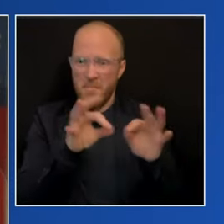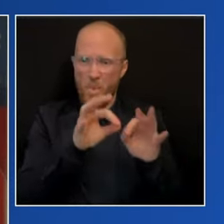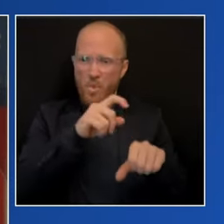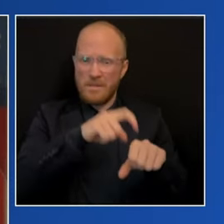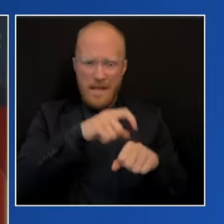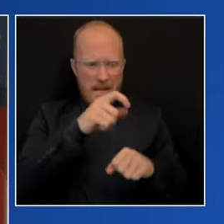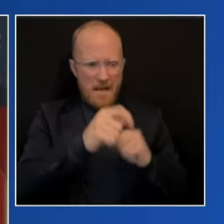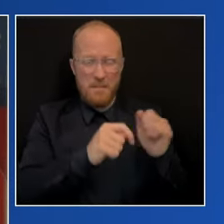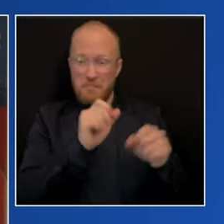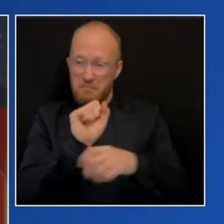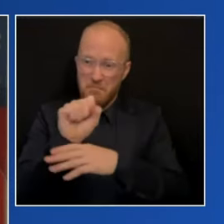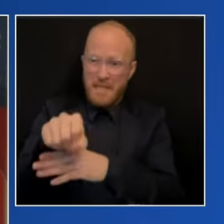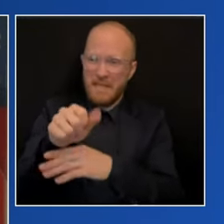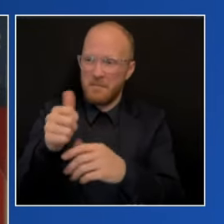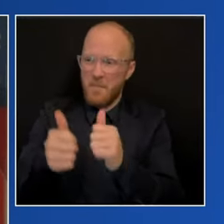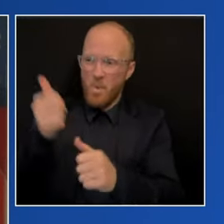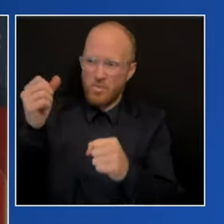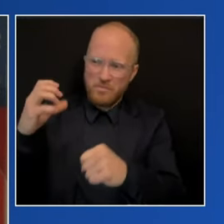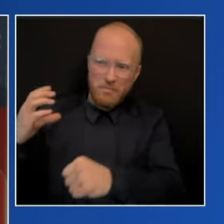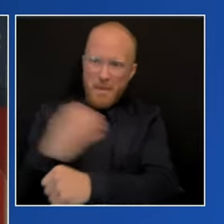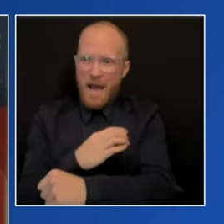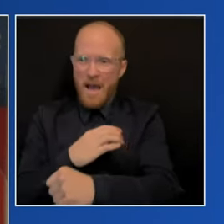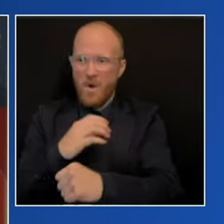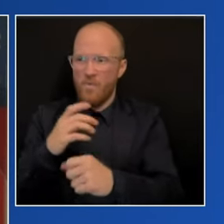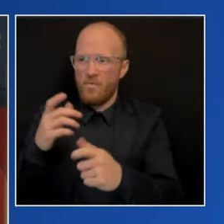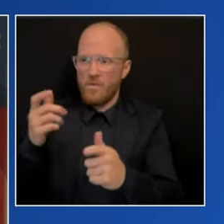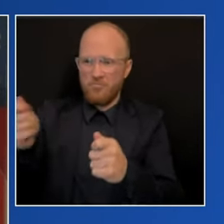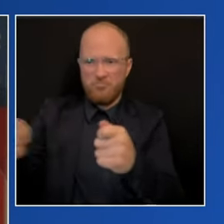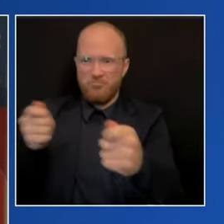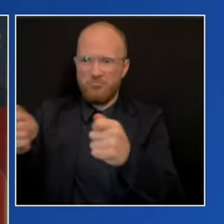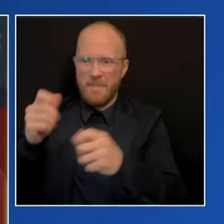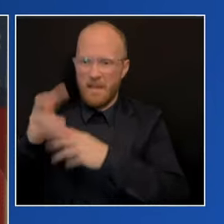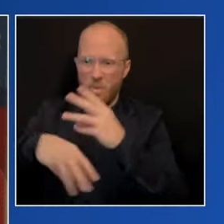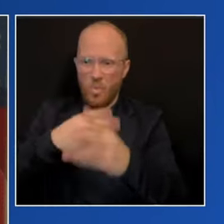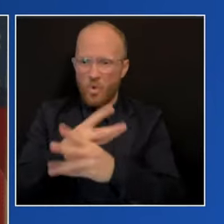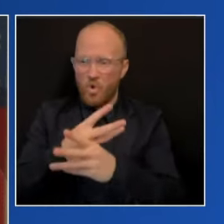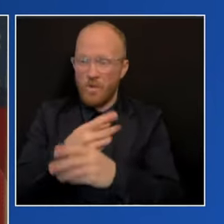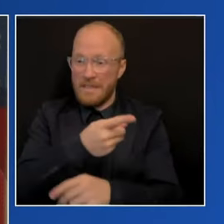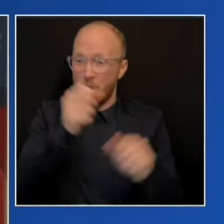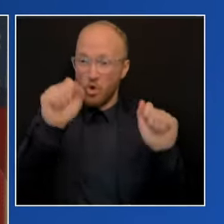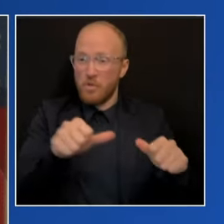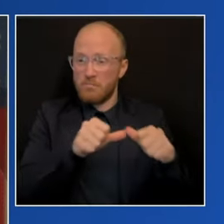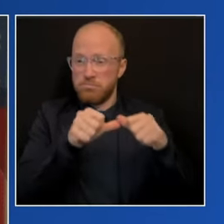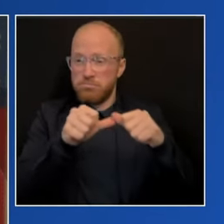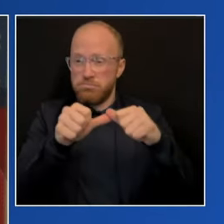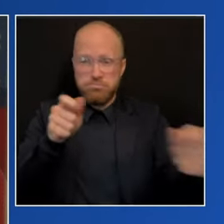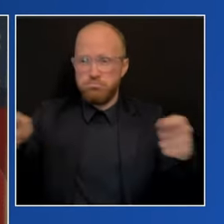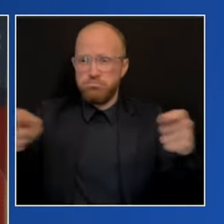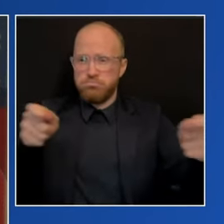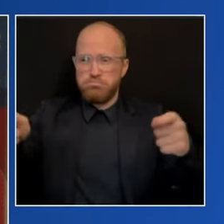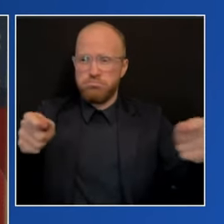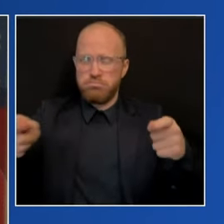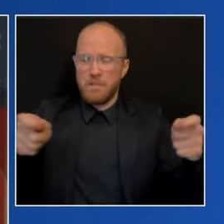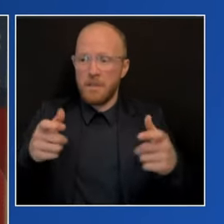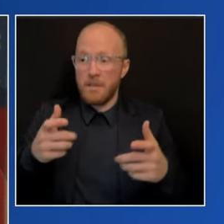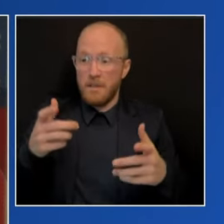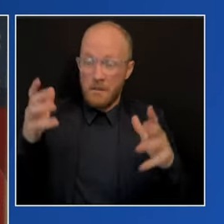Could have held on to power as long as he wanted. He could have made himself not a future